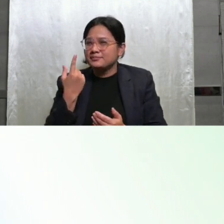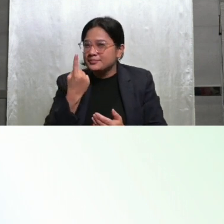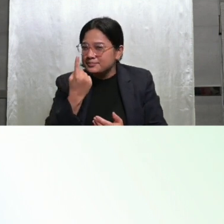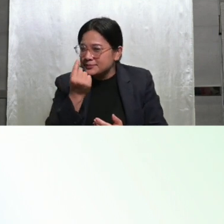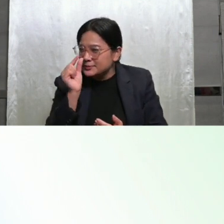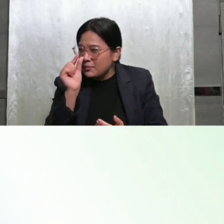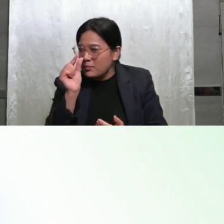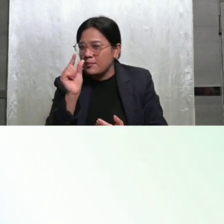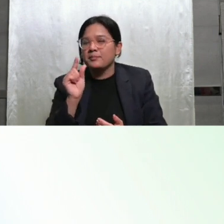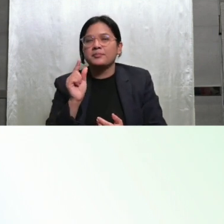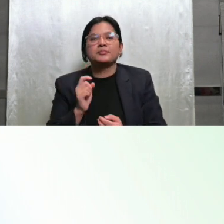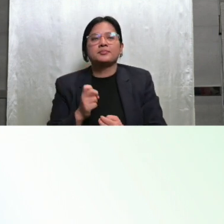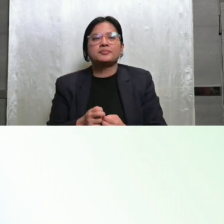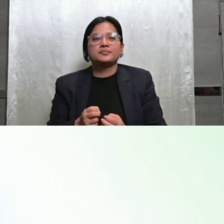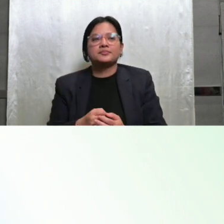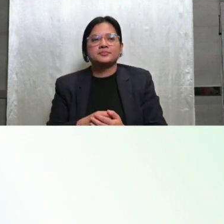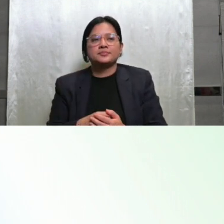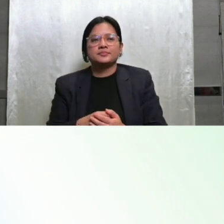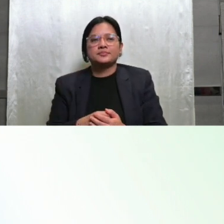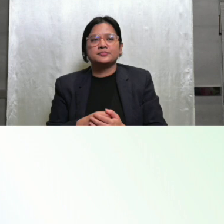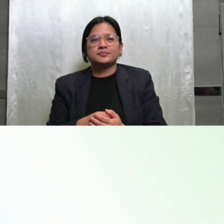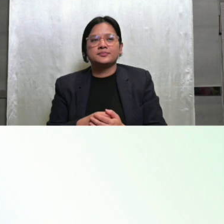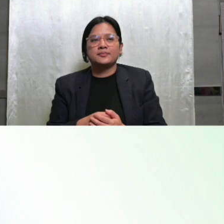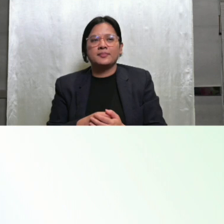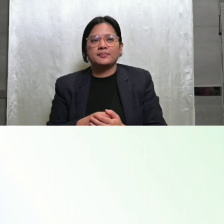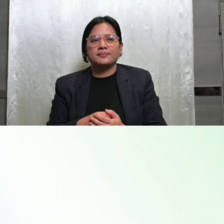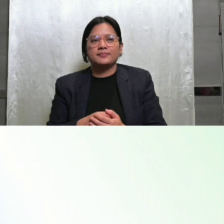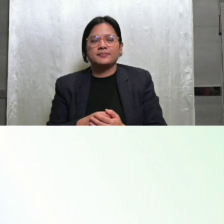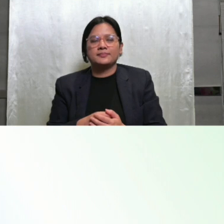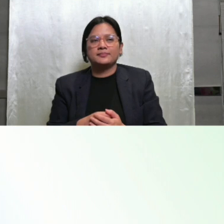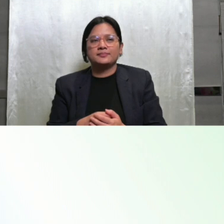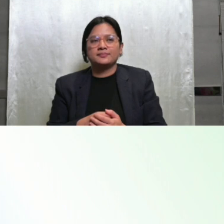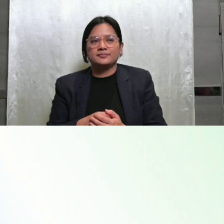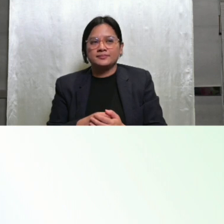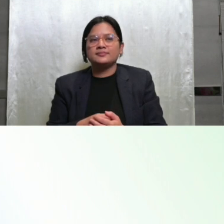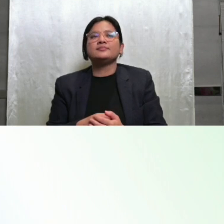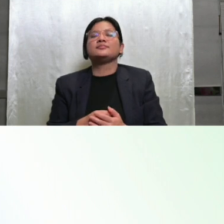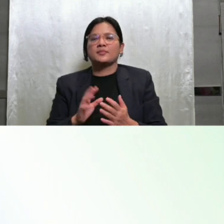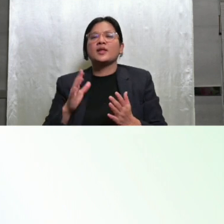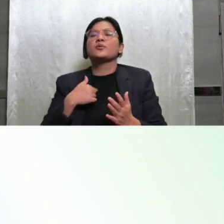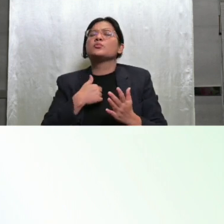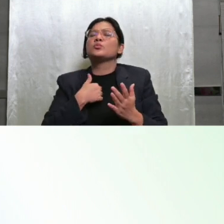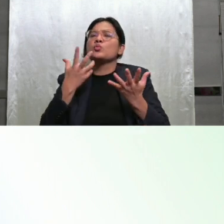and requirement. And that's how we make it equitable. We make it available for everyone.